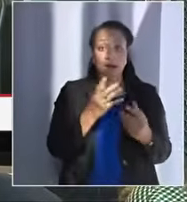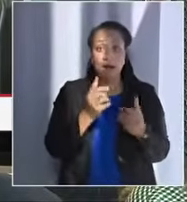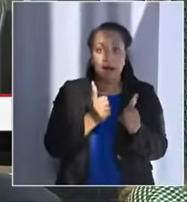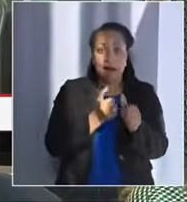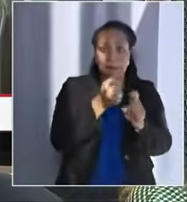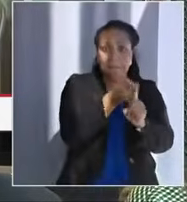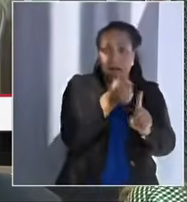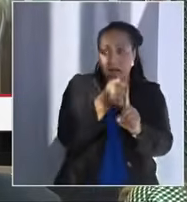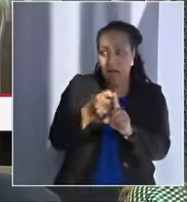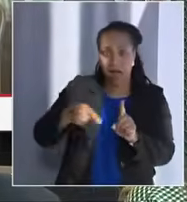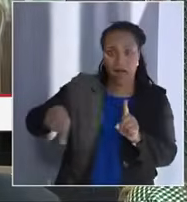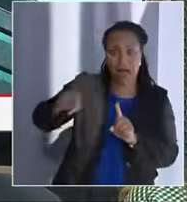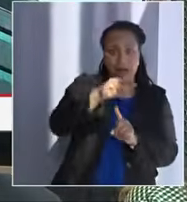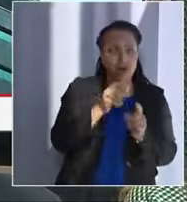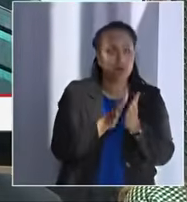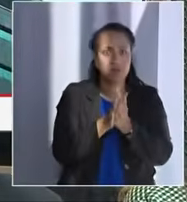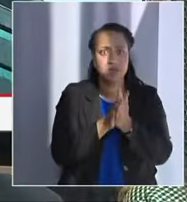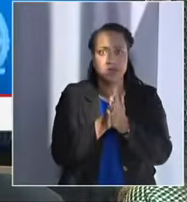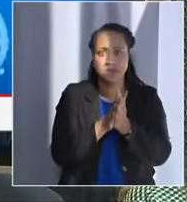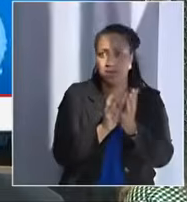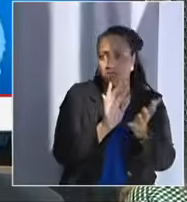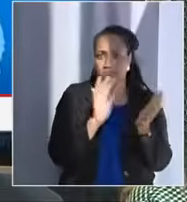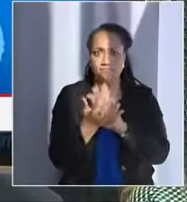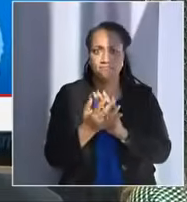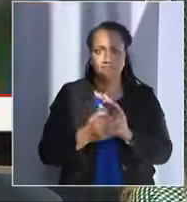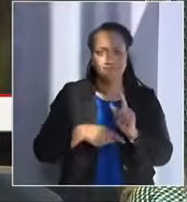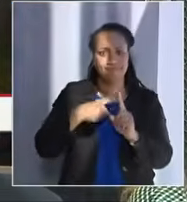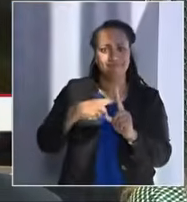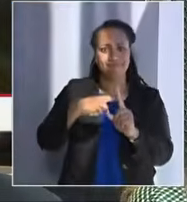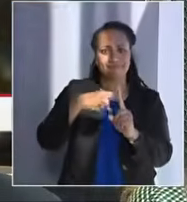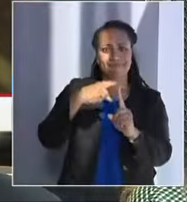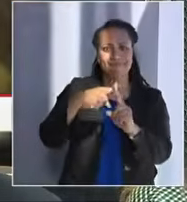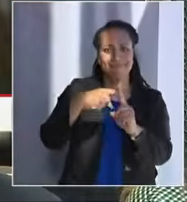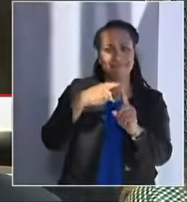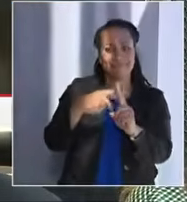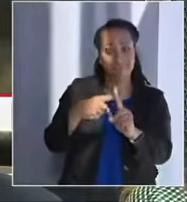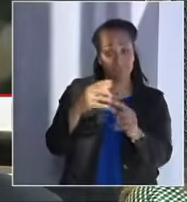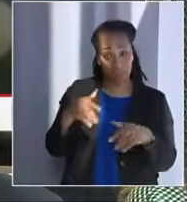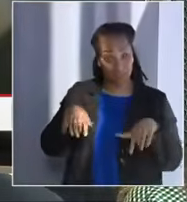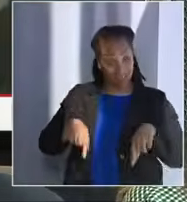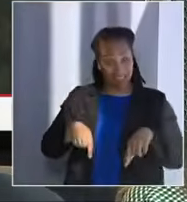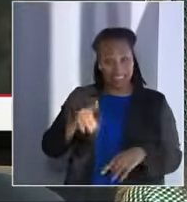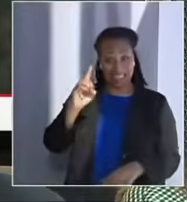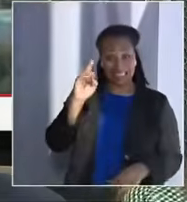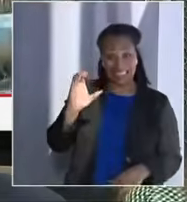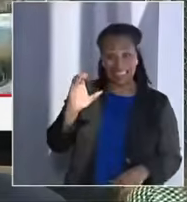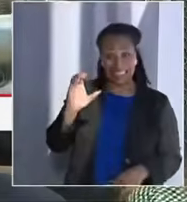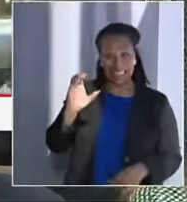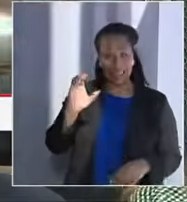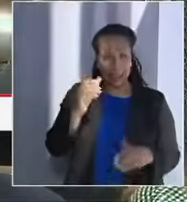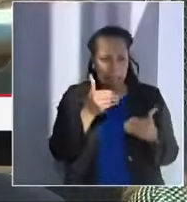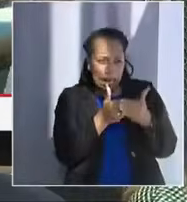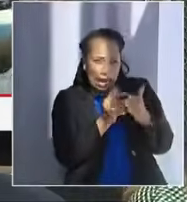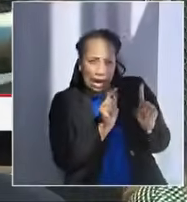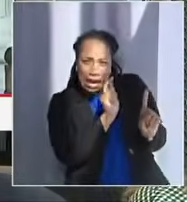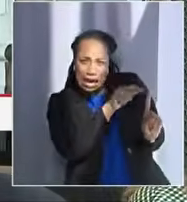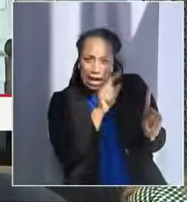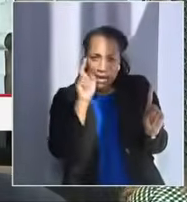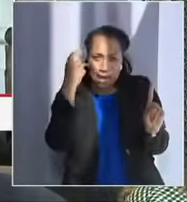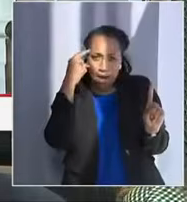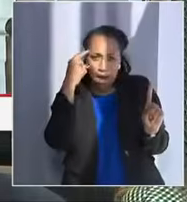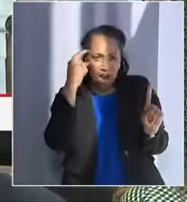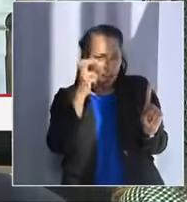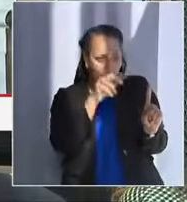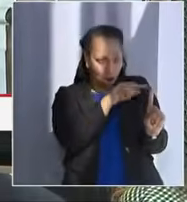On the hilltop, in the heart of DC, and across our global community, Georgetown is moving forward because our mission